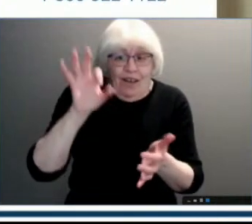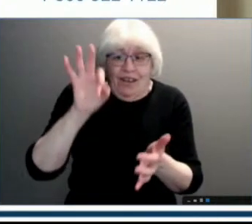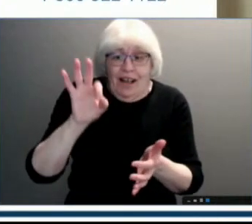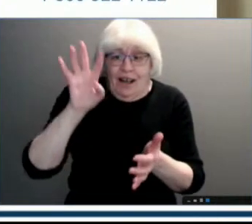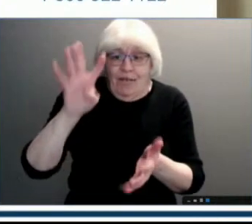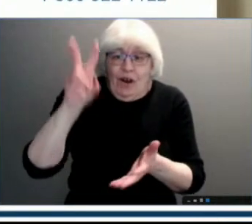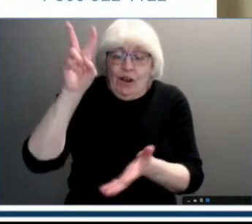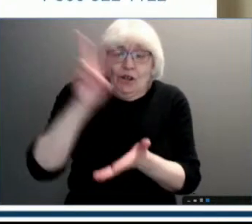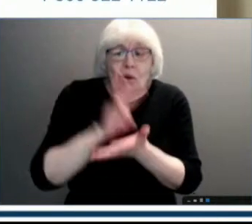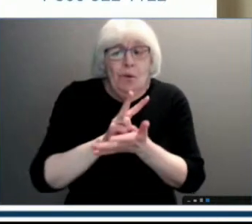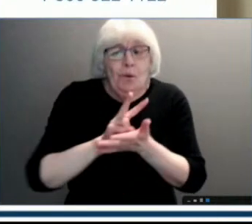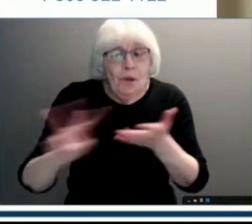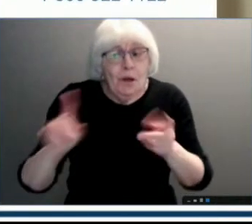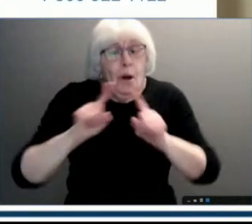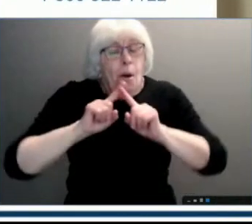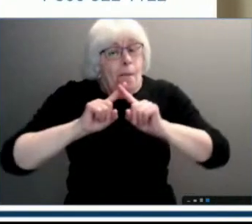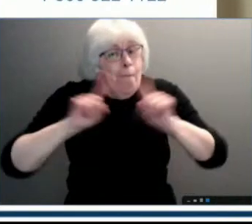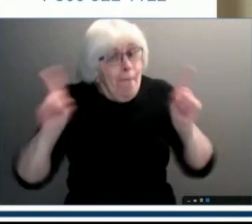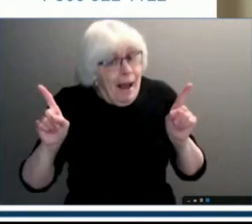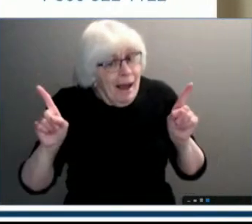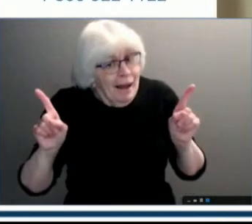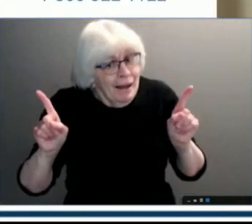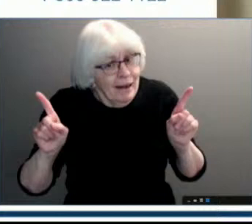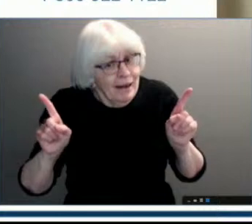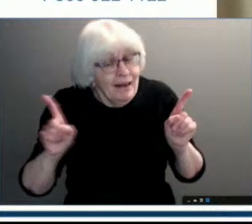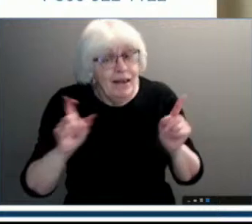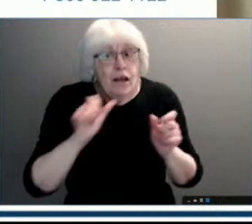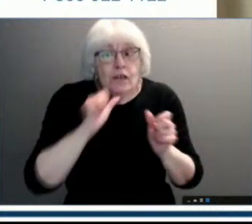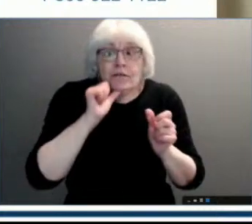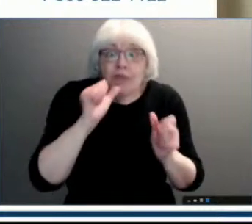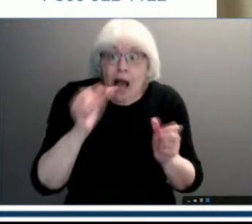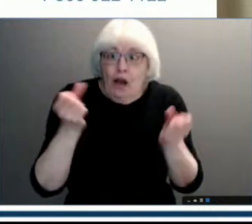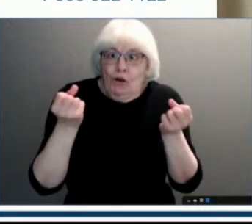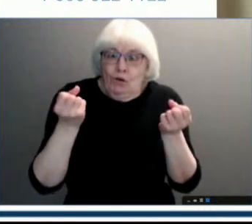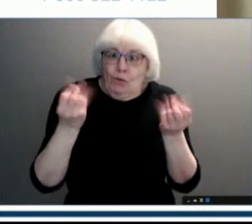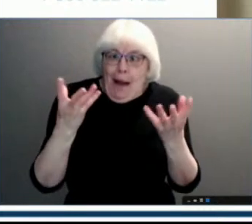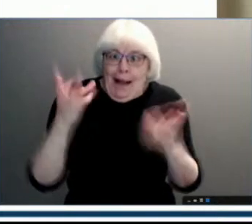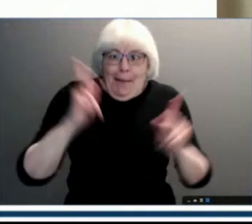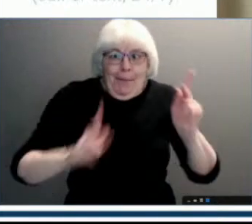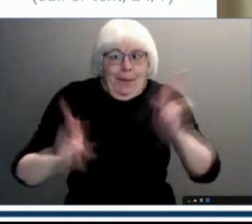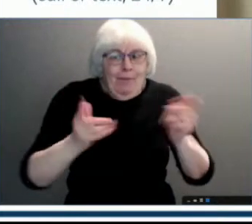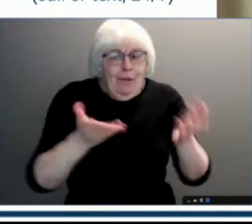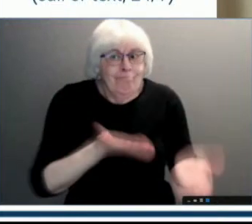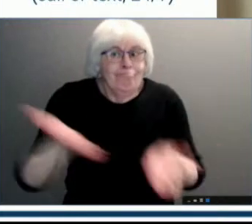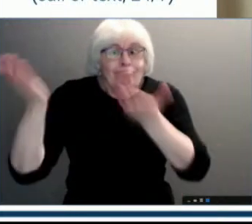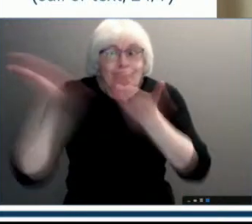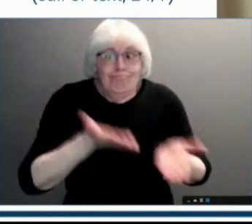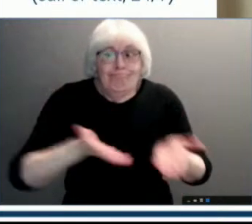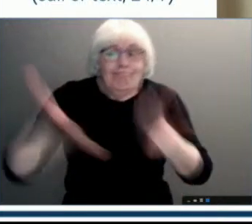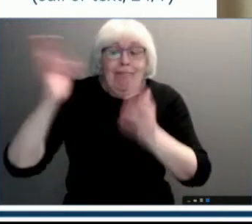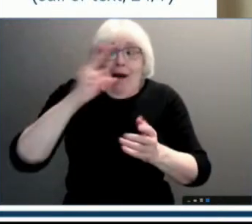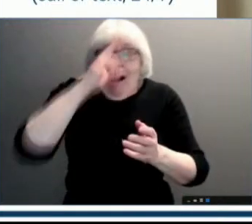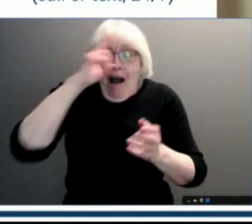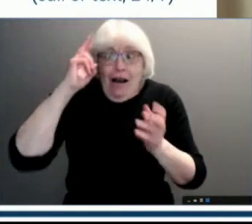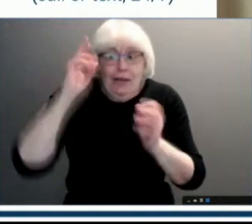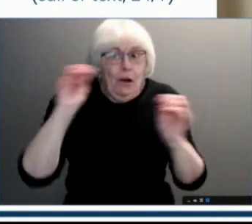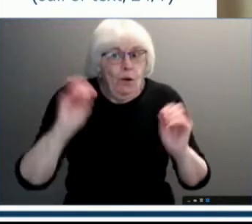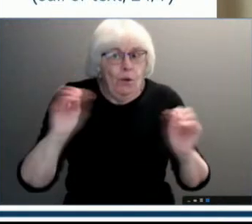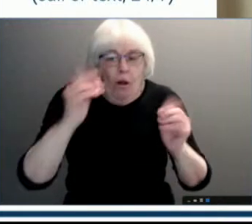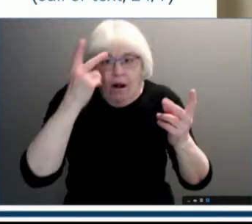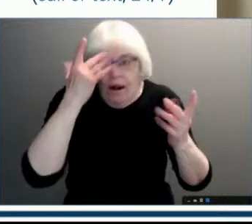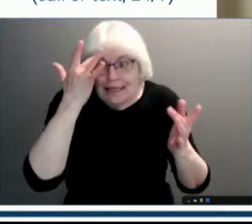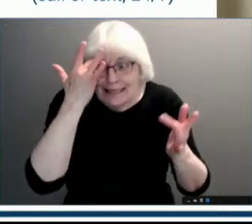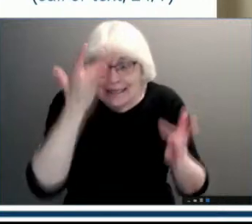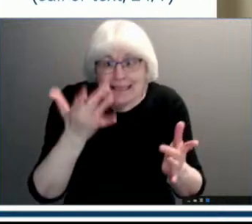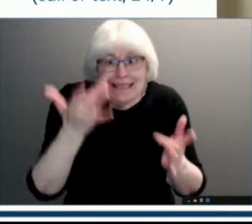the level of hospitalization and severe illness with Omicron that we've seen with previous variants. The public health team